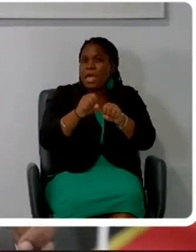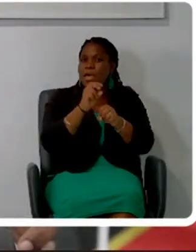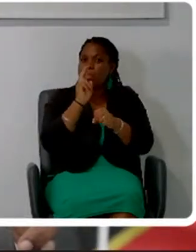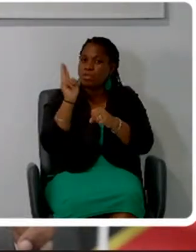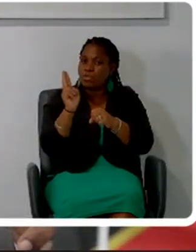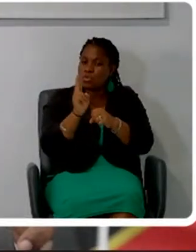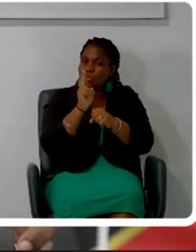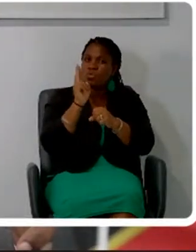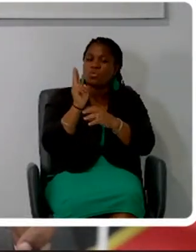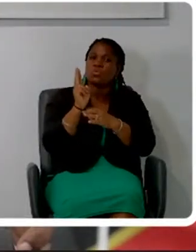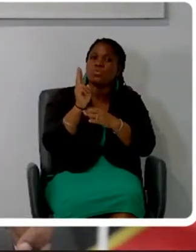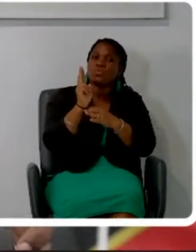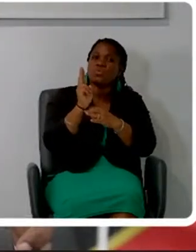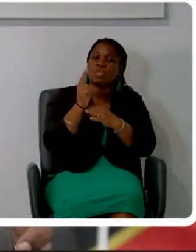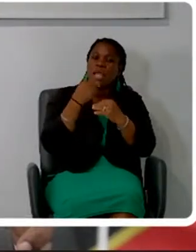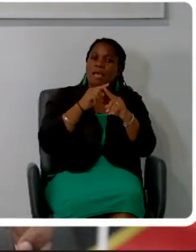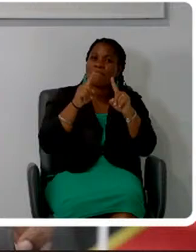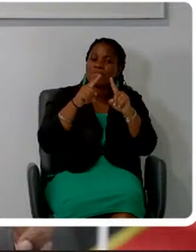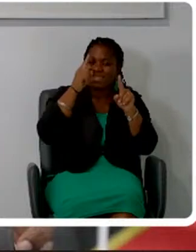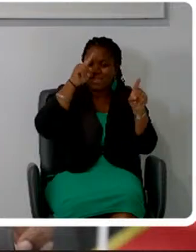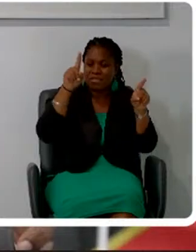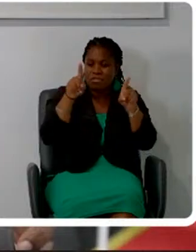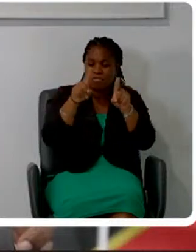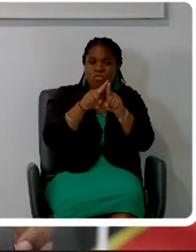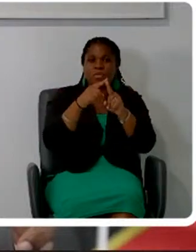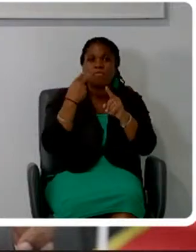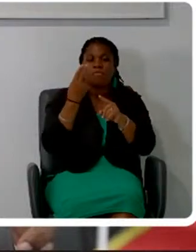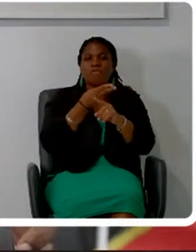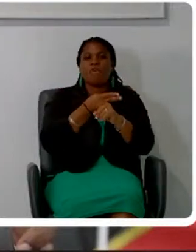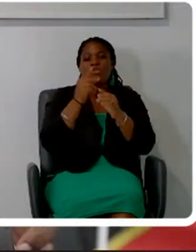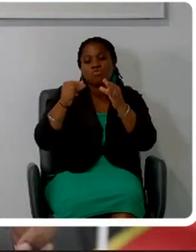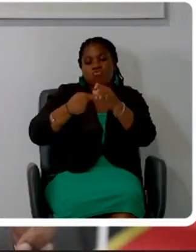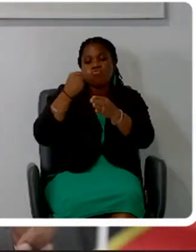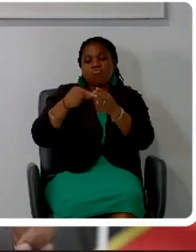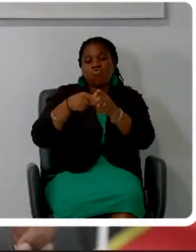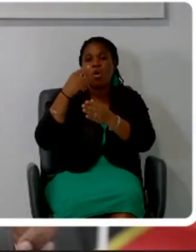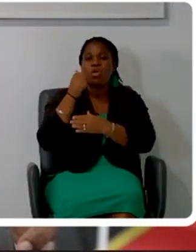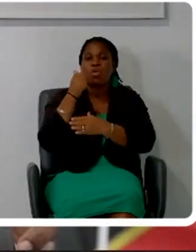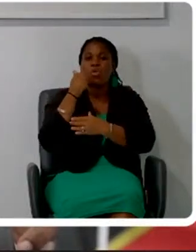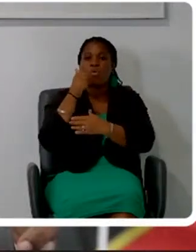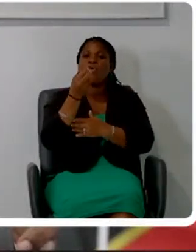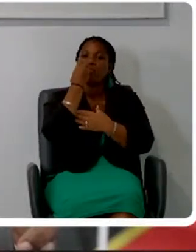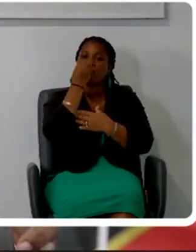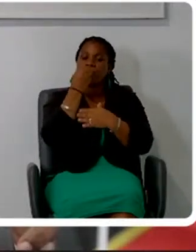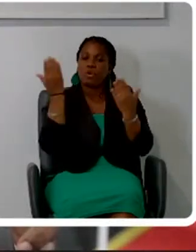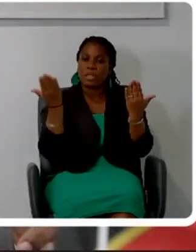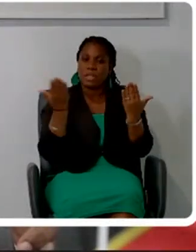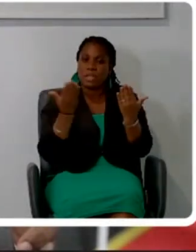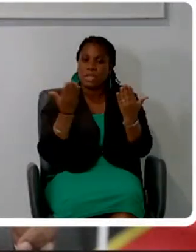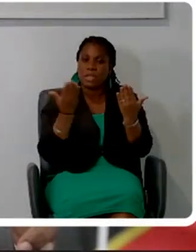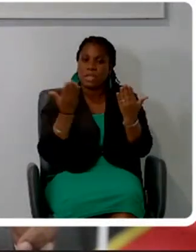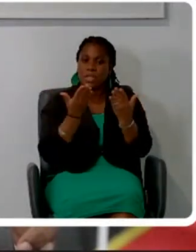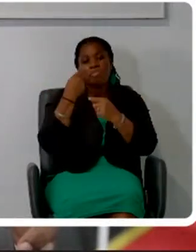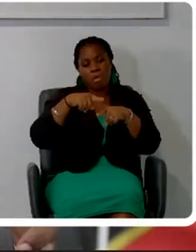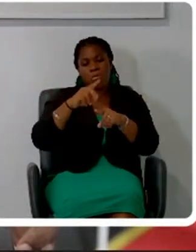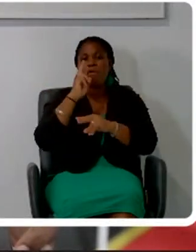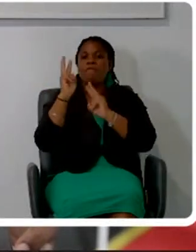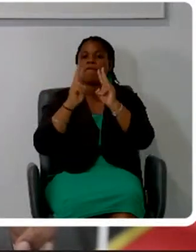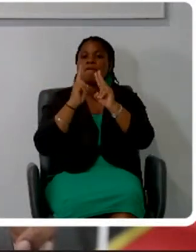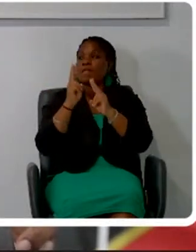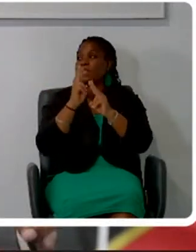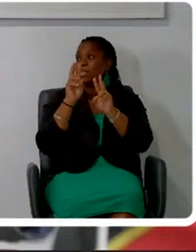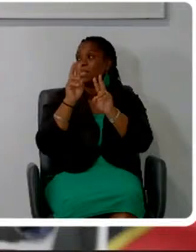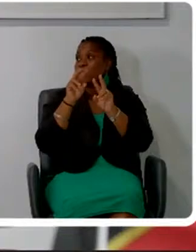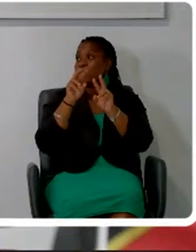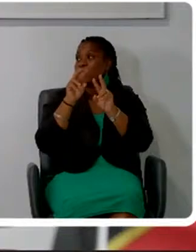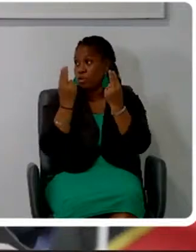with large companies so that we can supply them, us growing our own food here in St. Kitts and Nevis. So I went to the university. I want to announce that